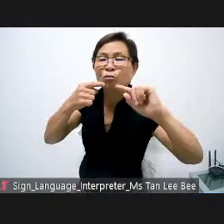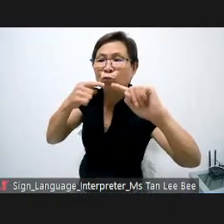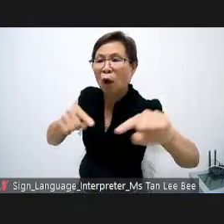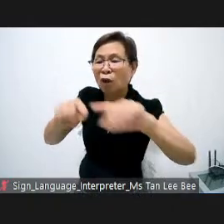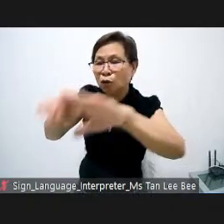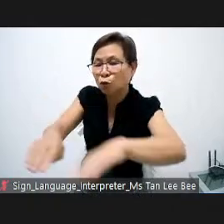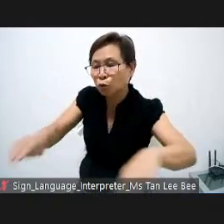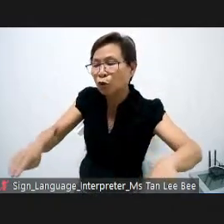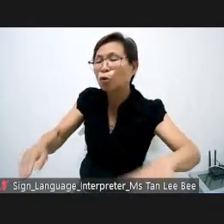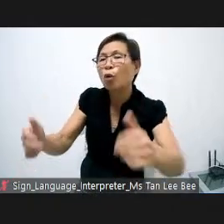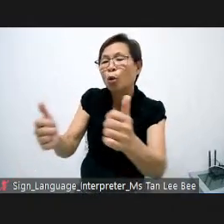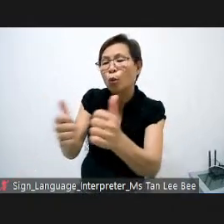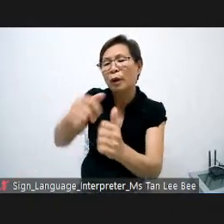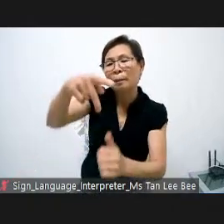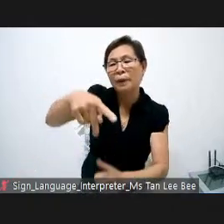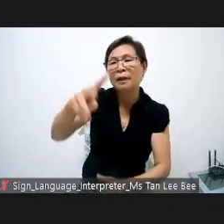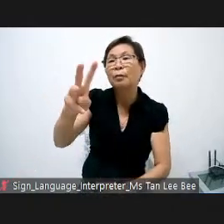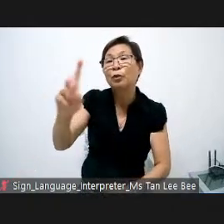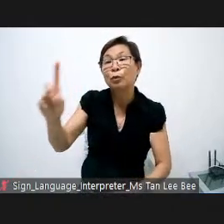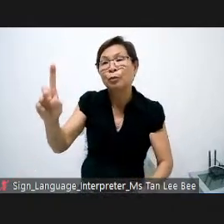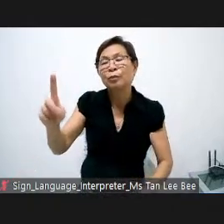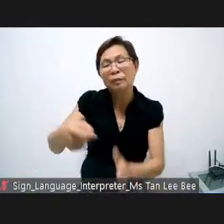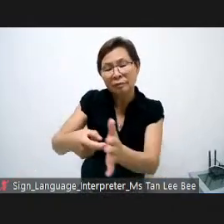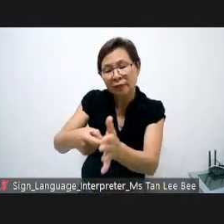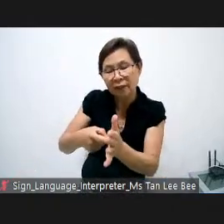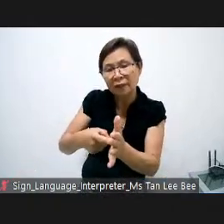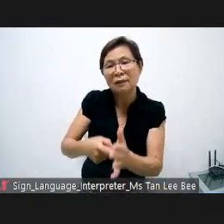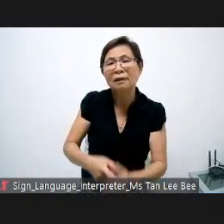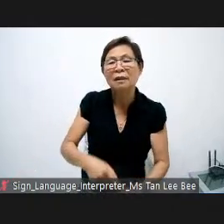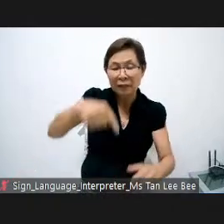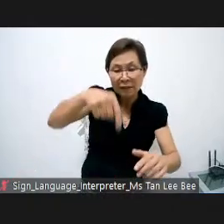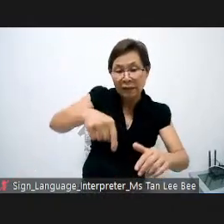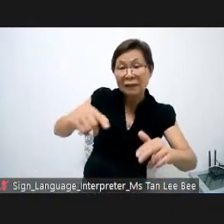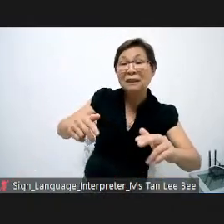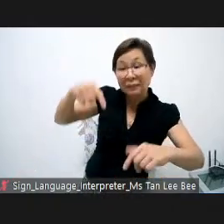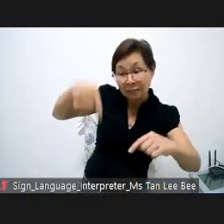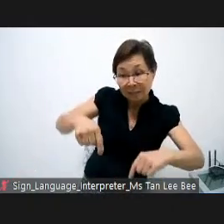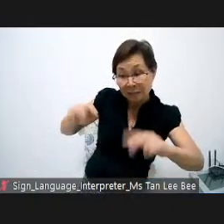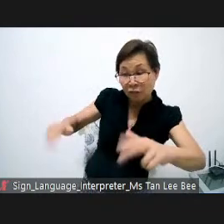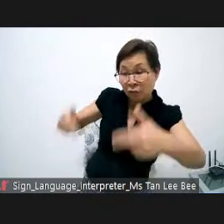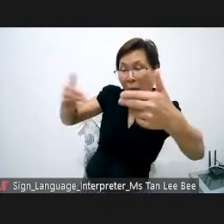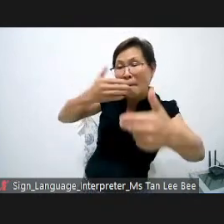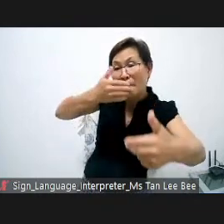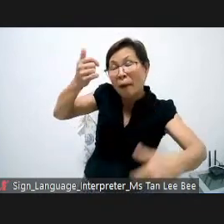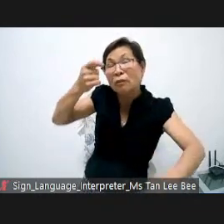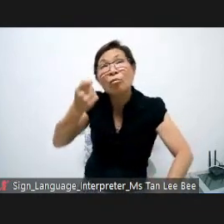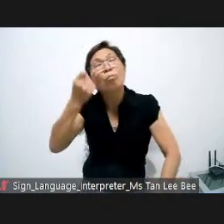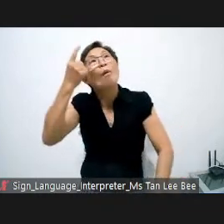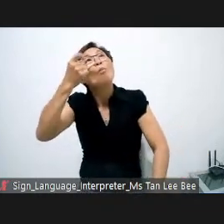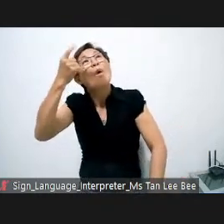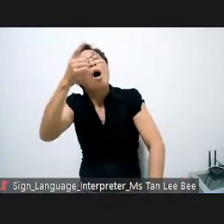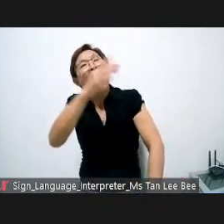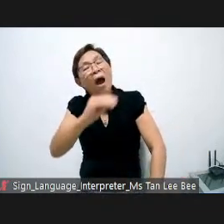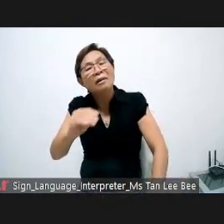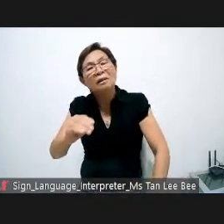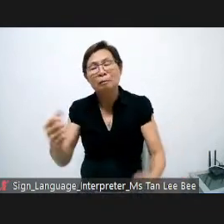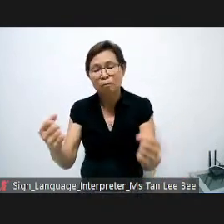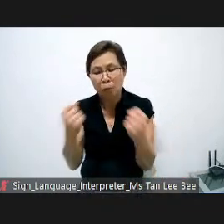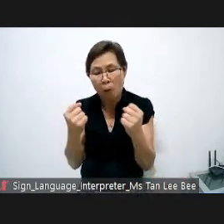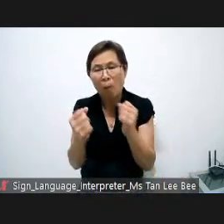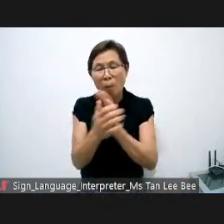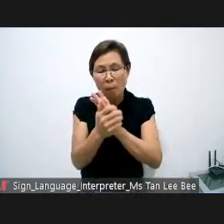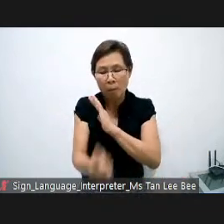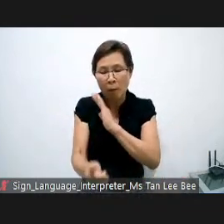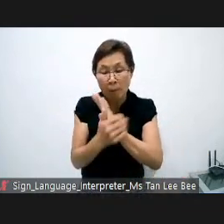students with disabilities needs. This webinar aims to give a better understanding and strengthening capacity